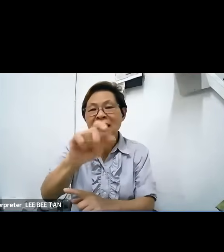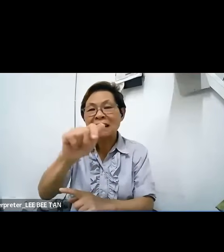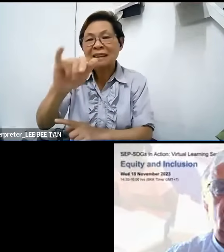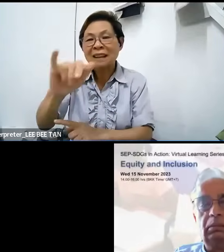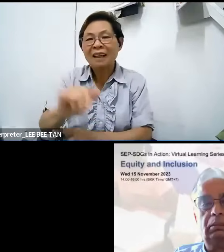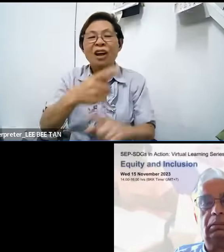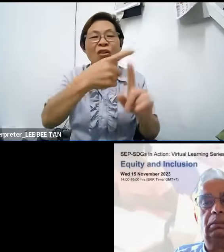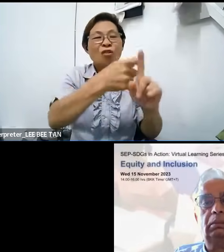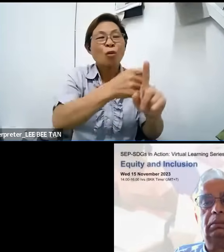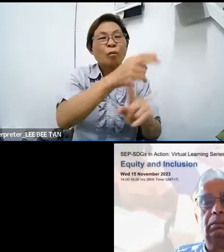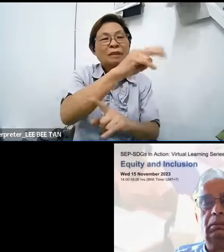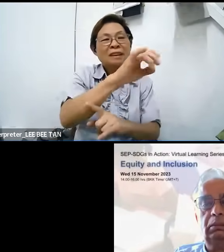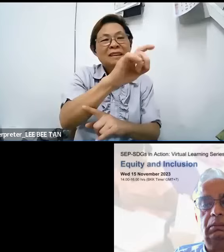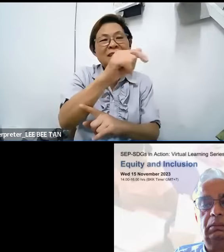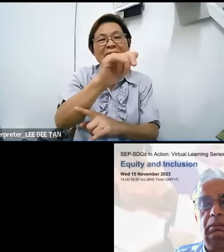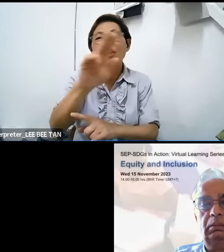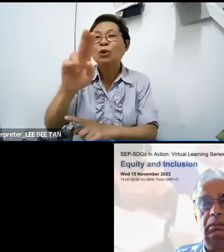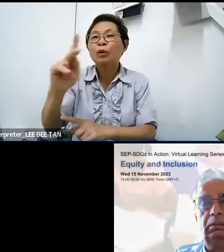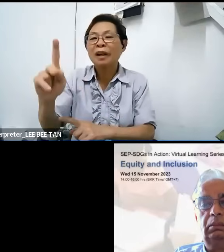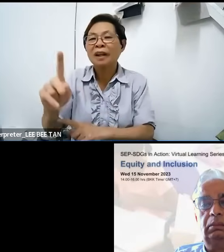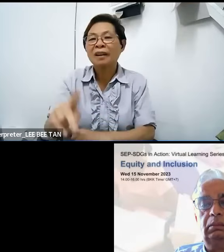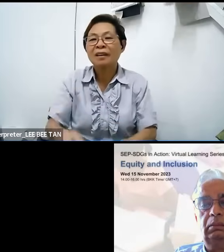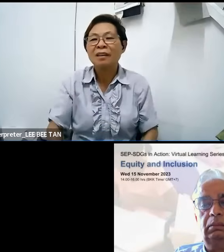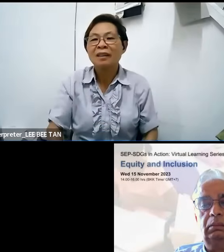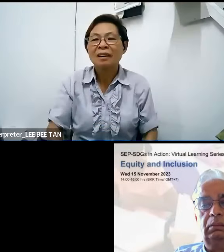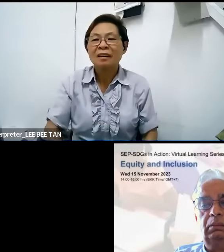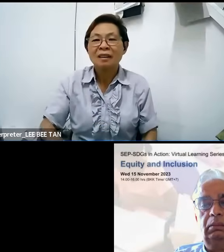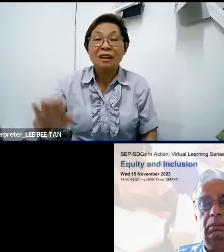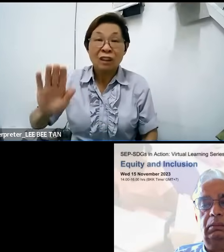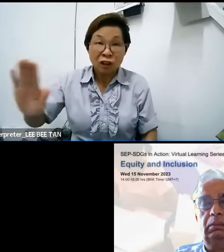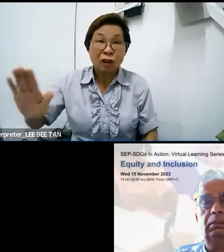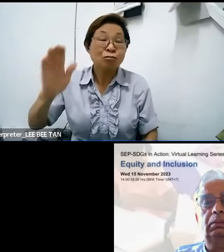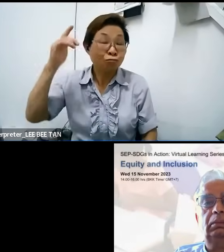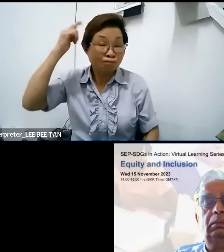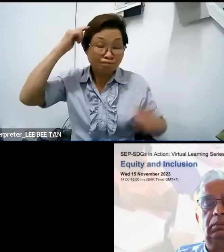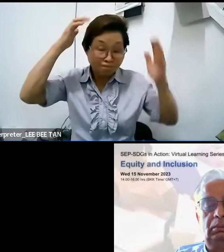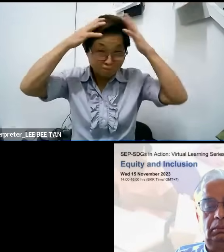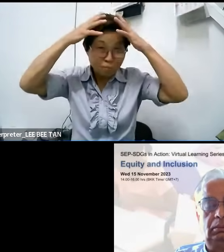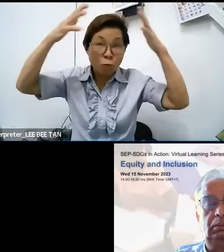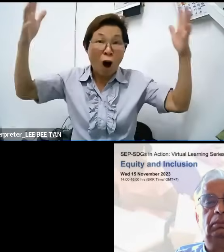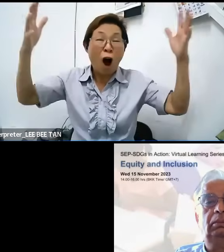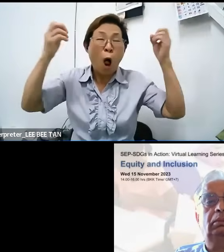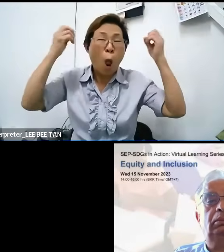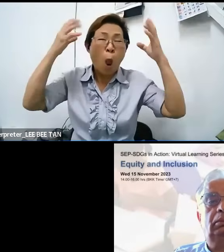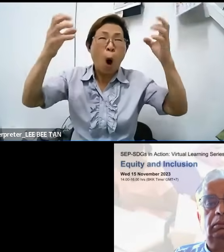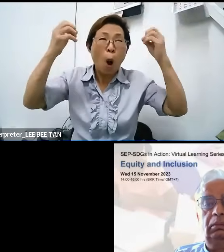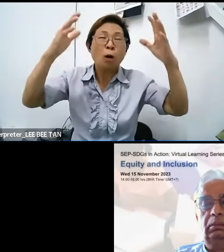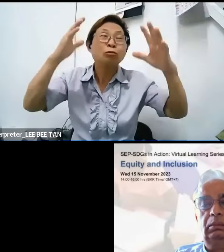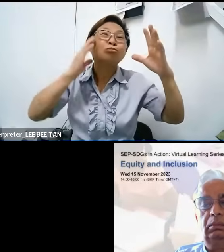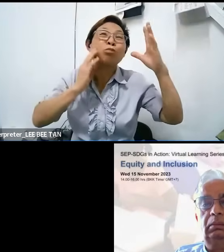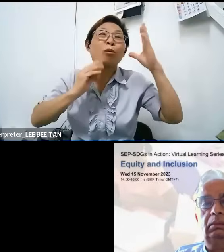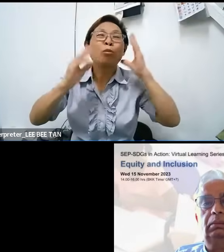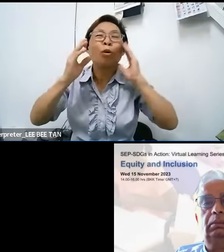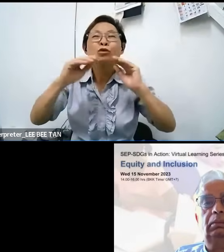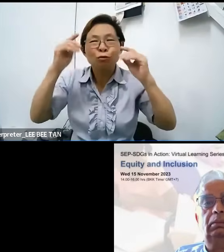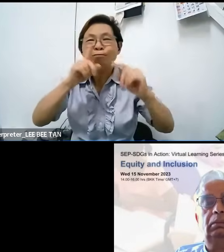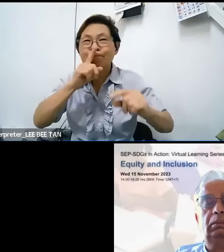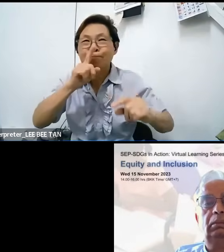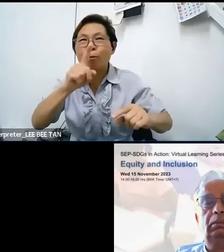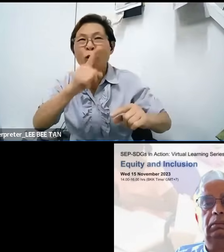United Kingdom, drawing from his wealth of experience. Doctor, you have definitely provided insights